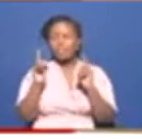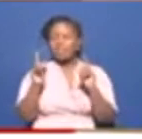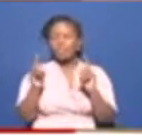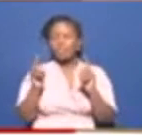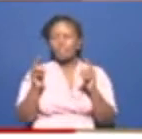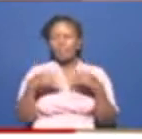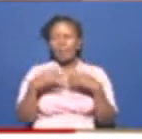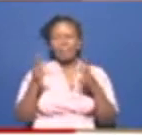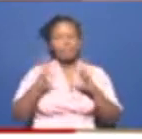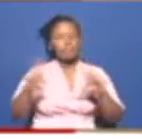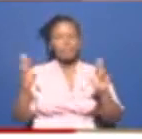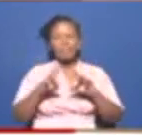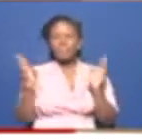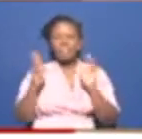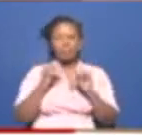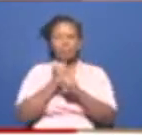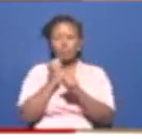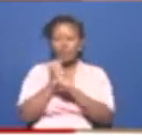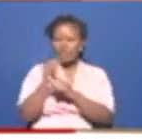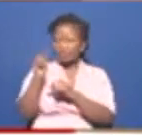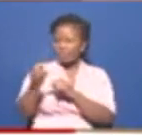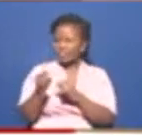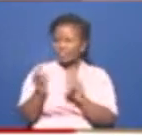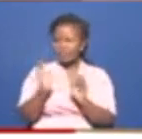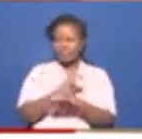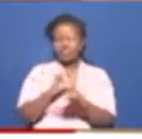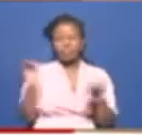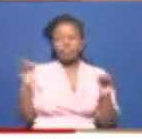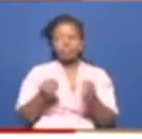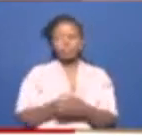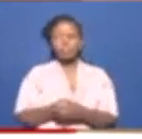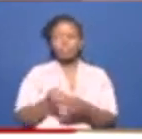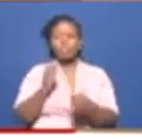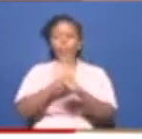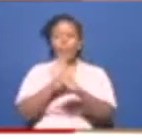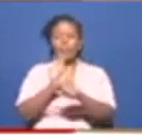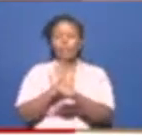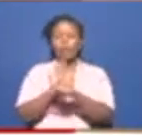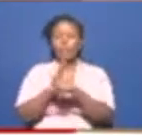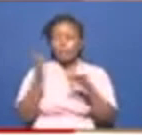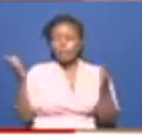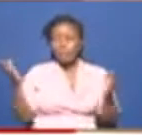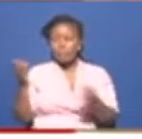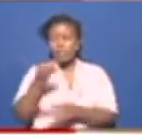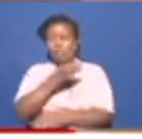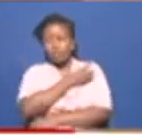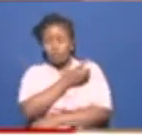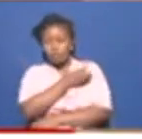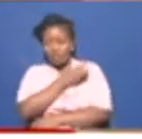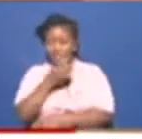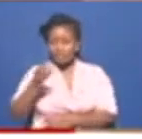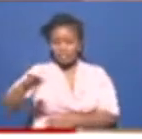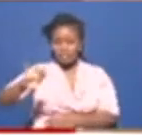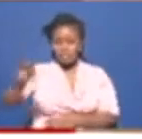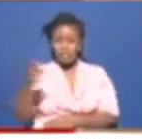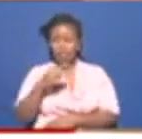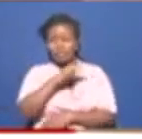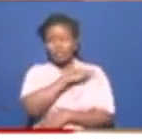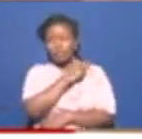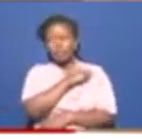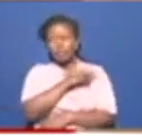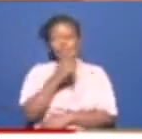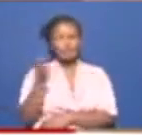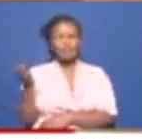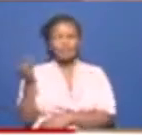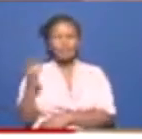do fistula work. So you'll find that most of these gynecologists were in the county hospitals. Are not good at it.